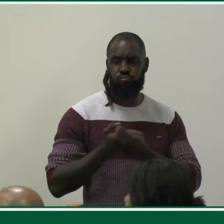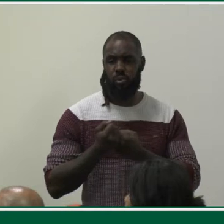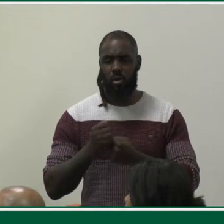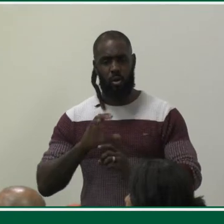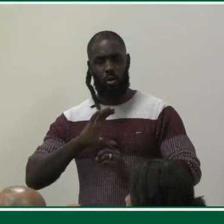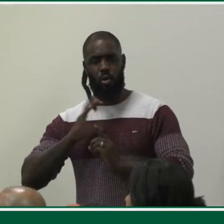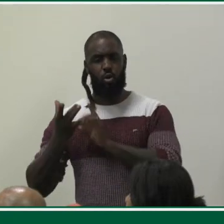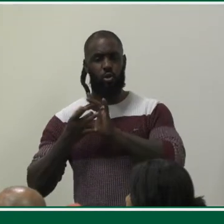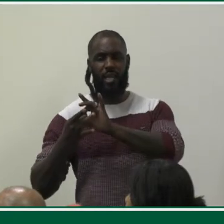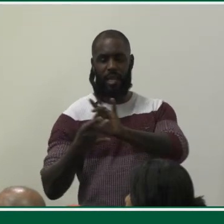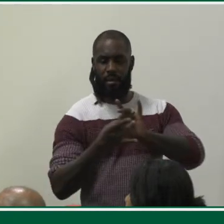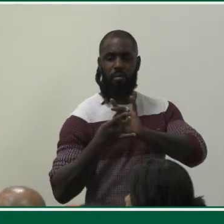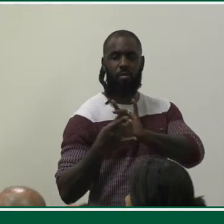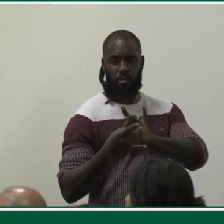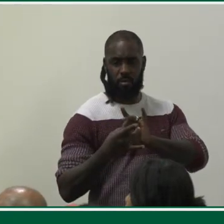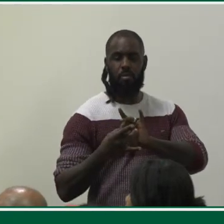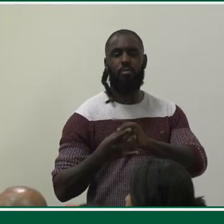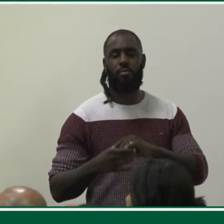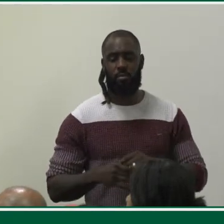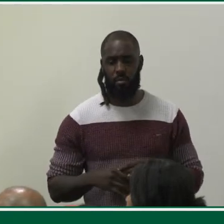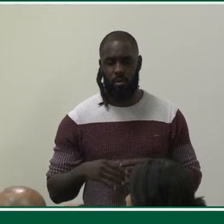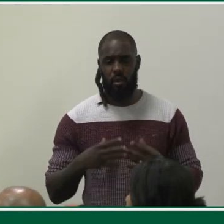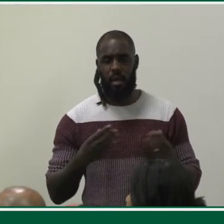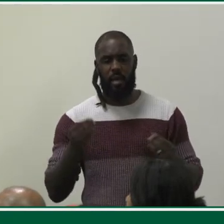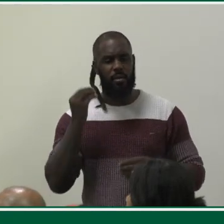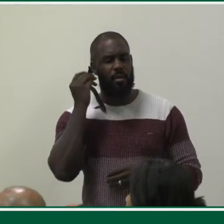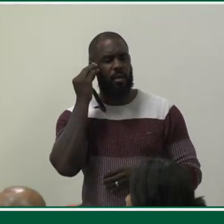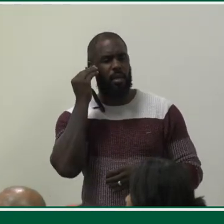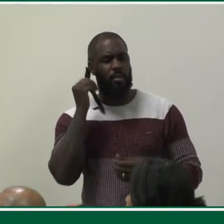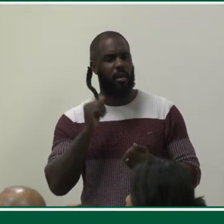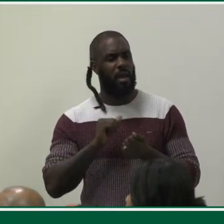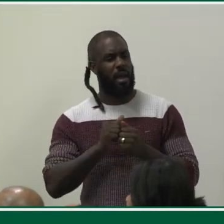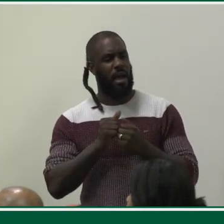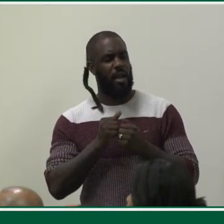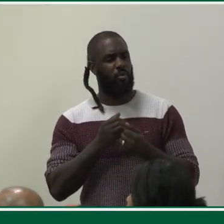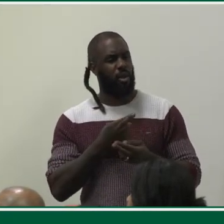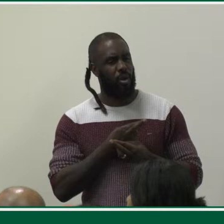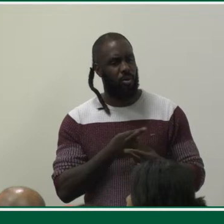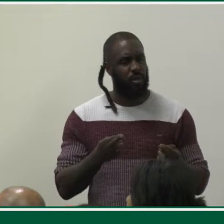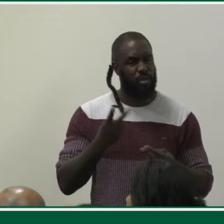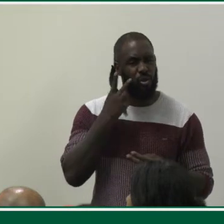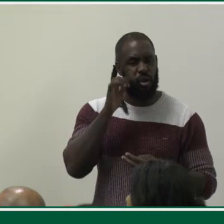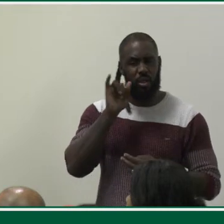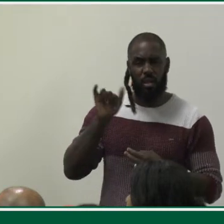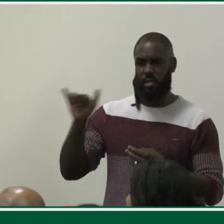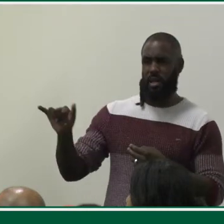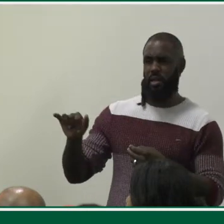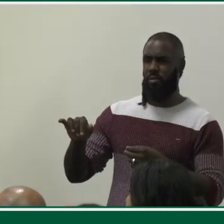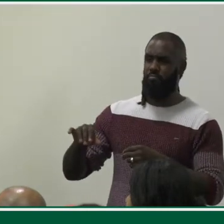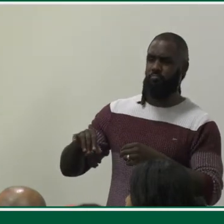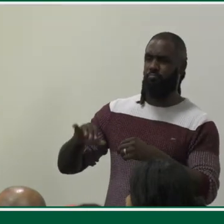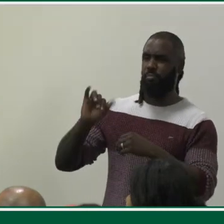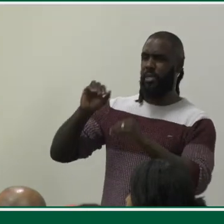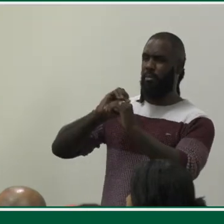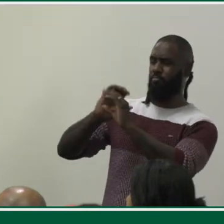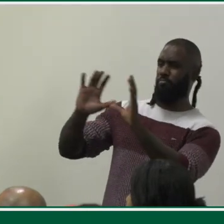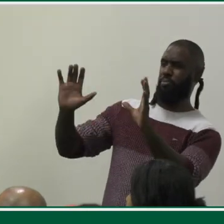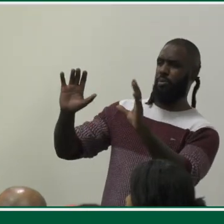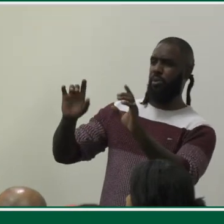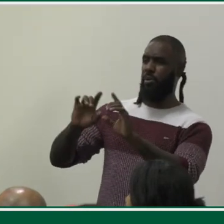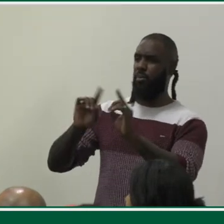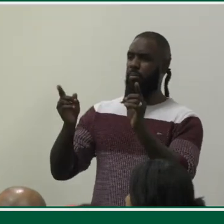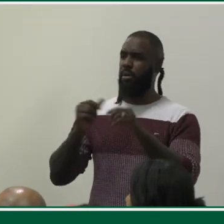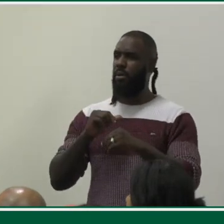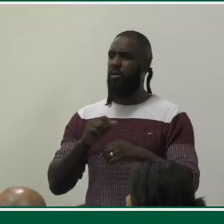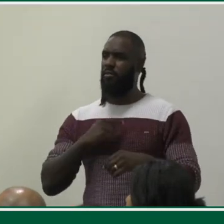culturally relevant, and to think about how do we resource an experience that looks like that rather than one that basically treats our